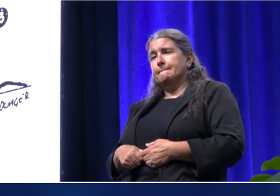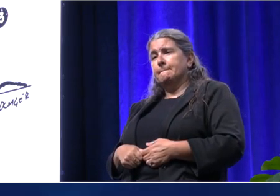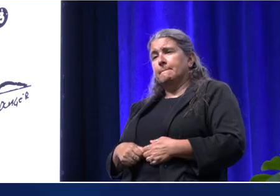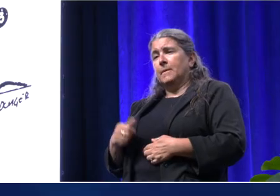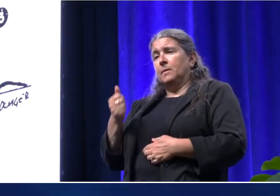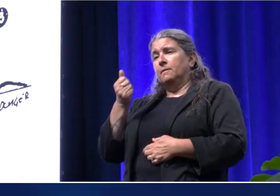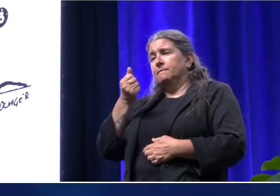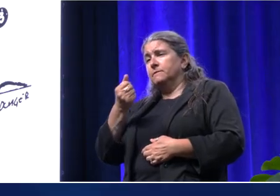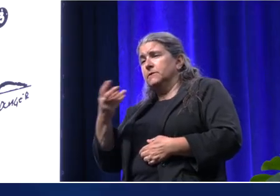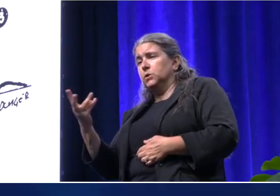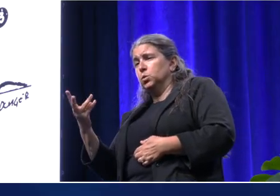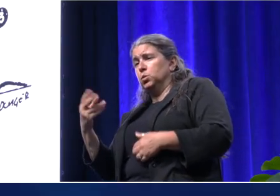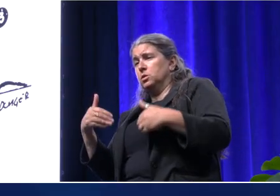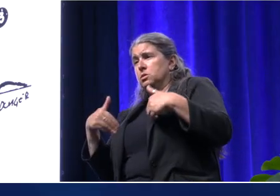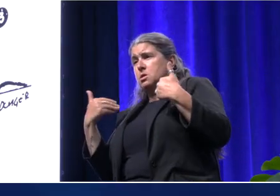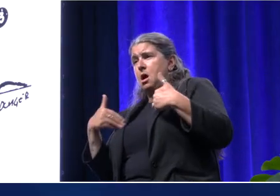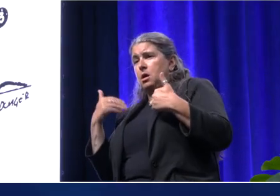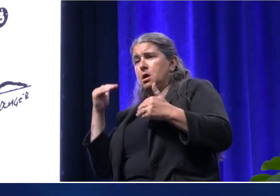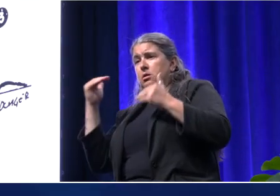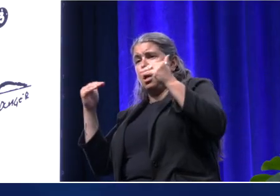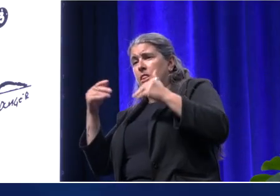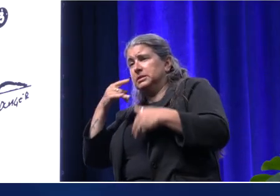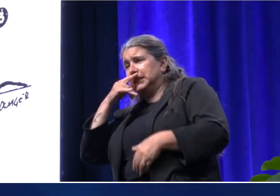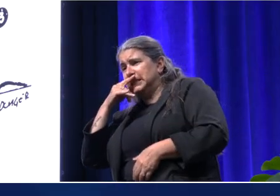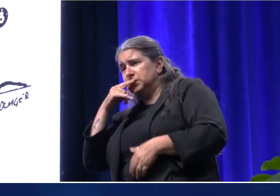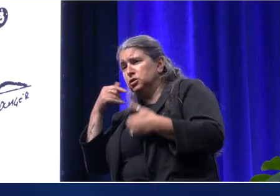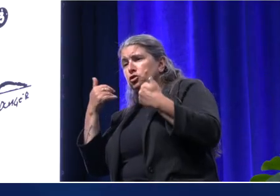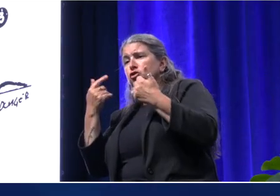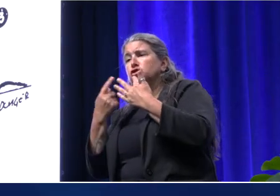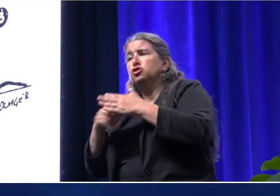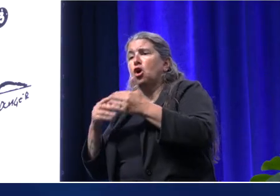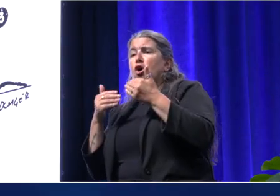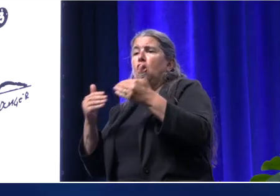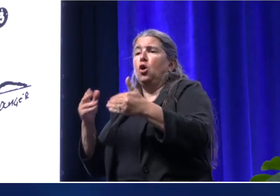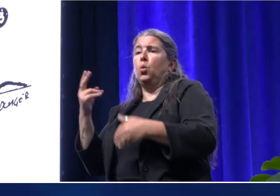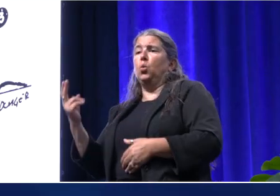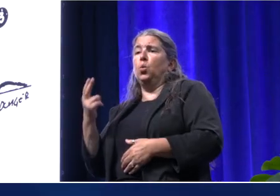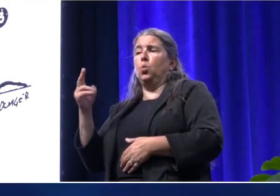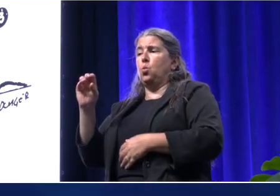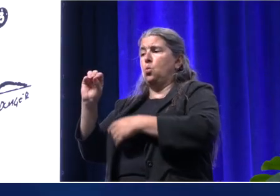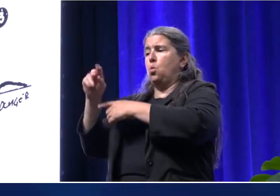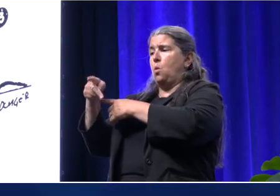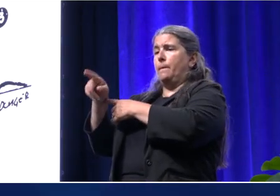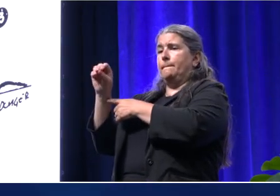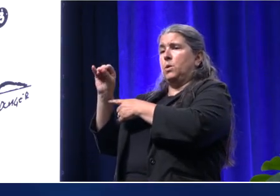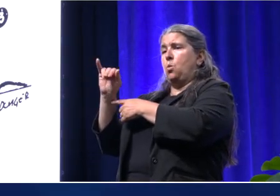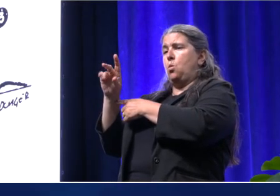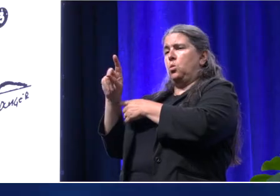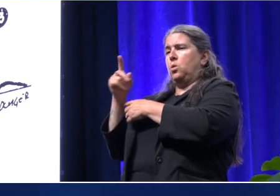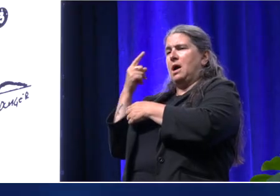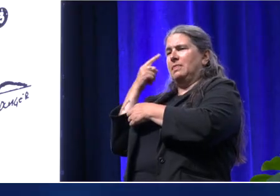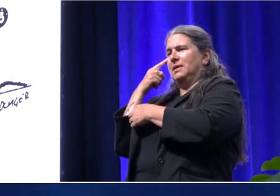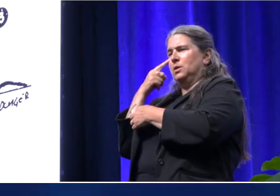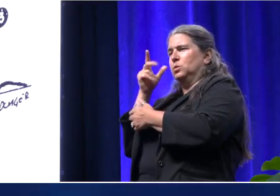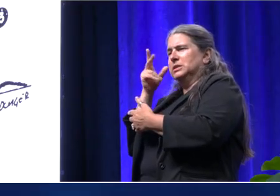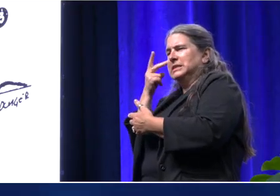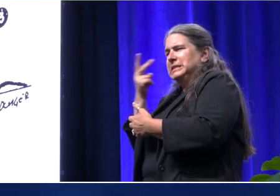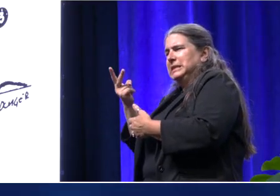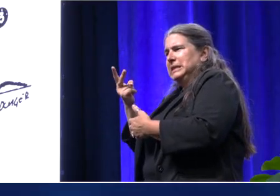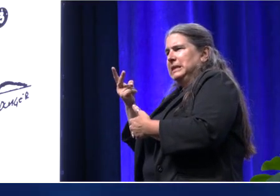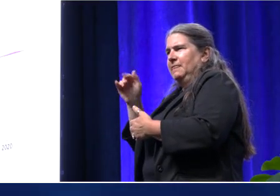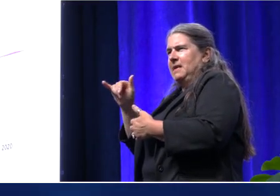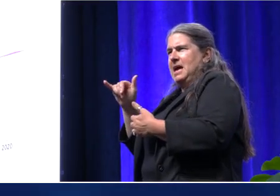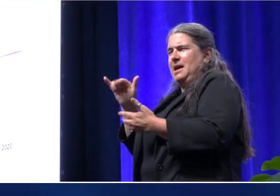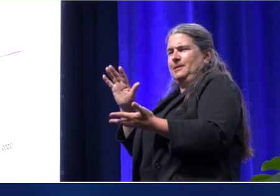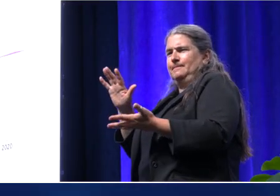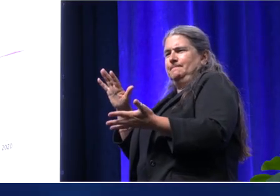and young adults who are initiating opioid use, okay? So I think this is the dynamic that's gonna is happening, and I'm gonna now show you the